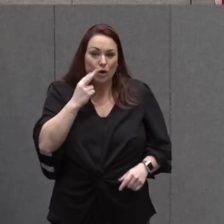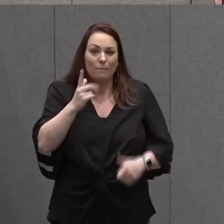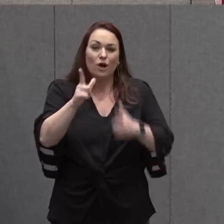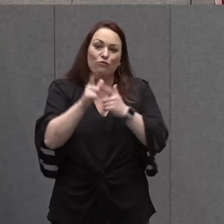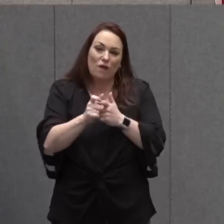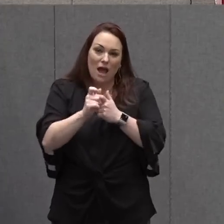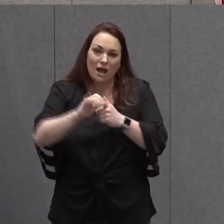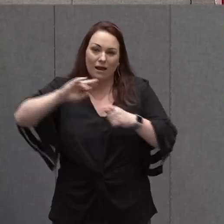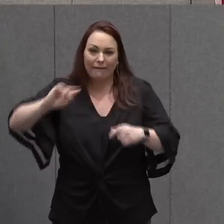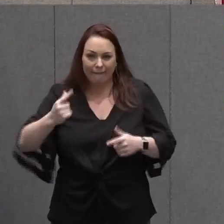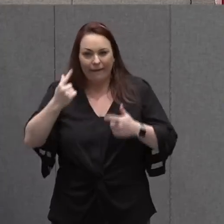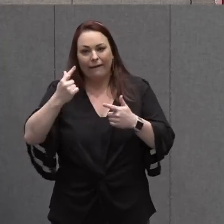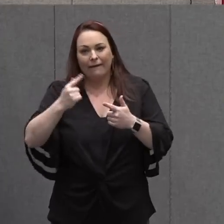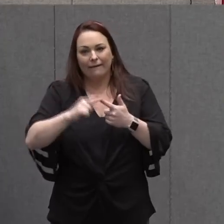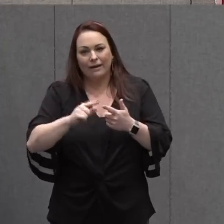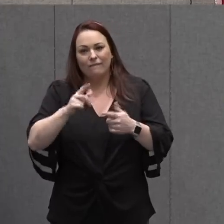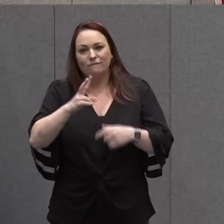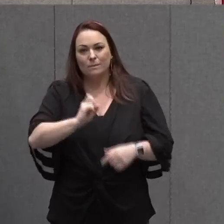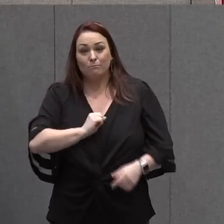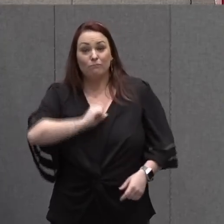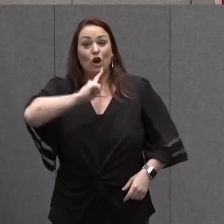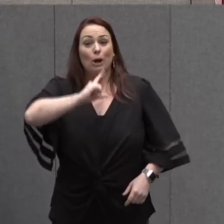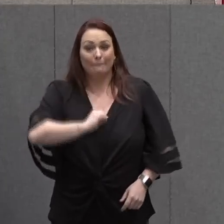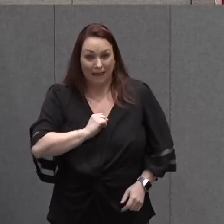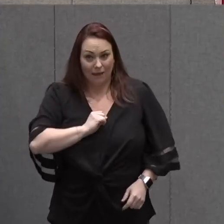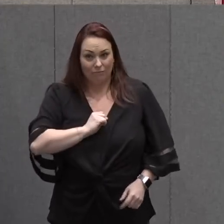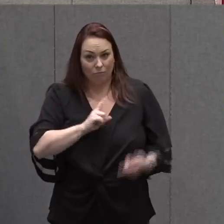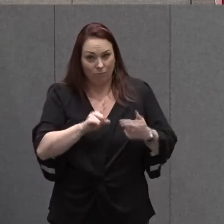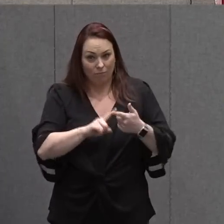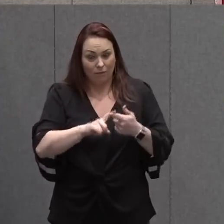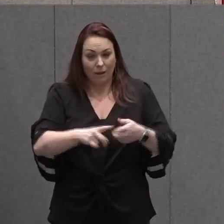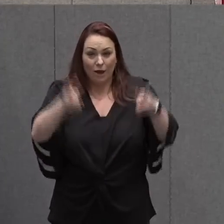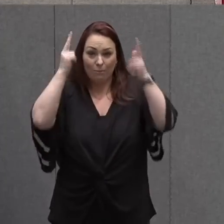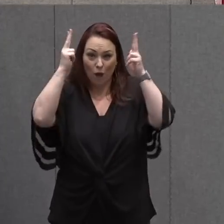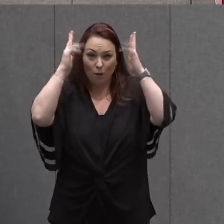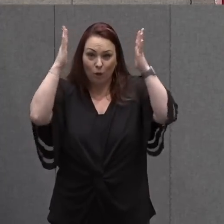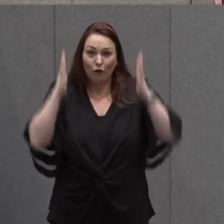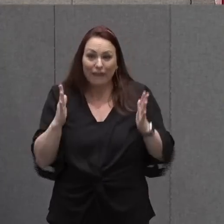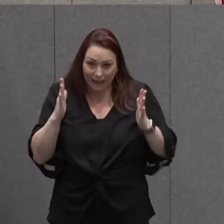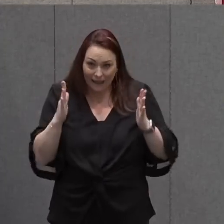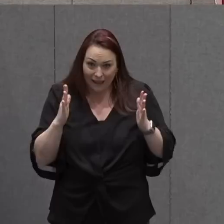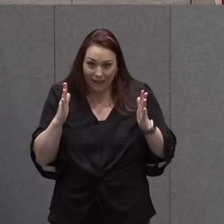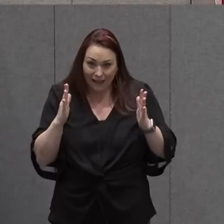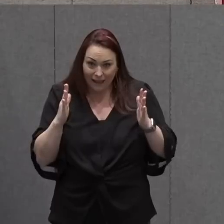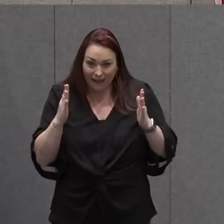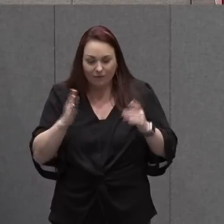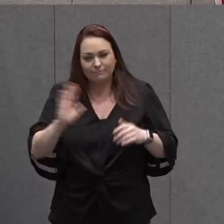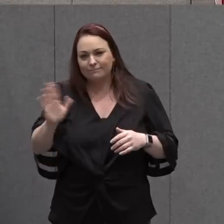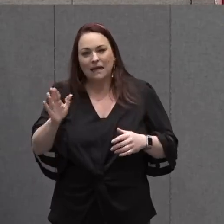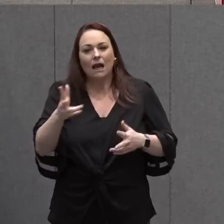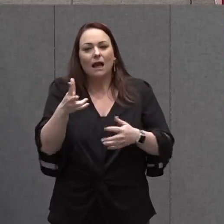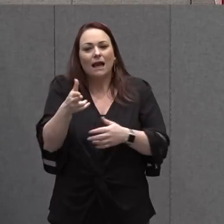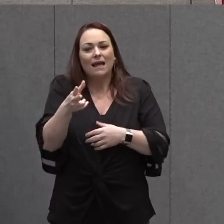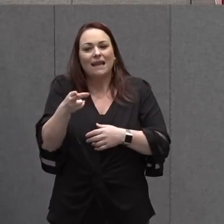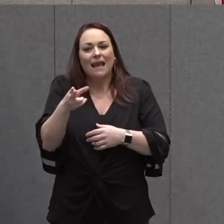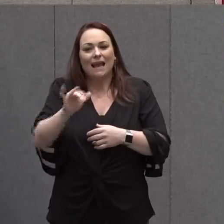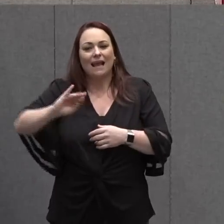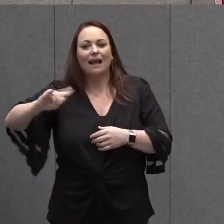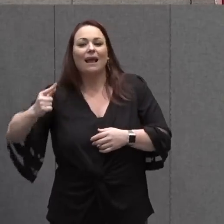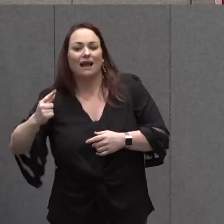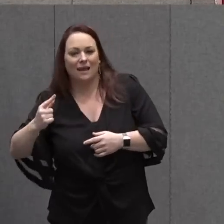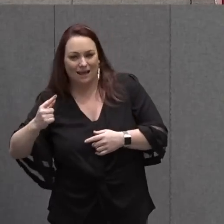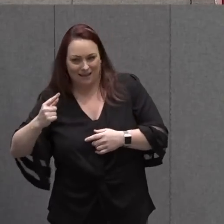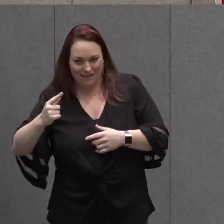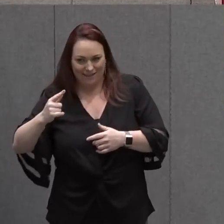and burping and so in a barbering. Sense barbering. No, cutting. Cutting. All right. Okay,